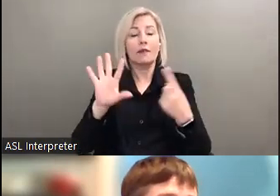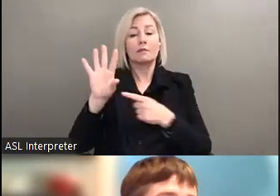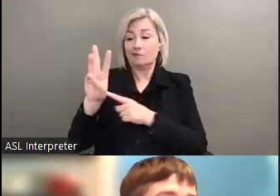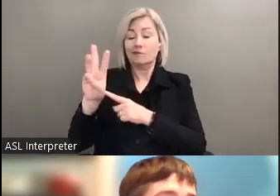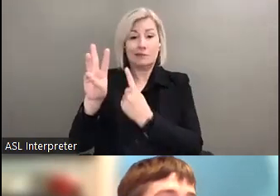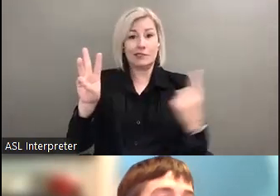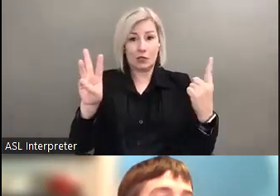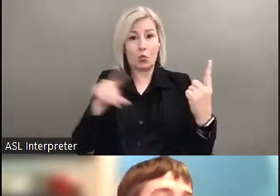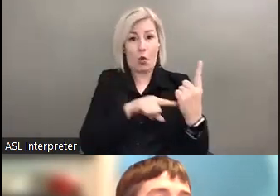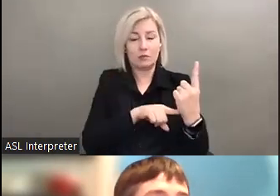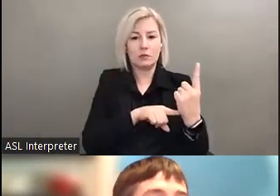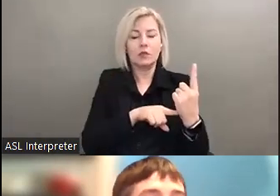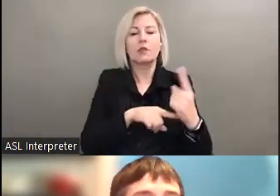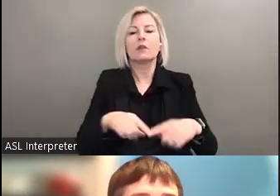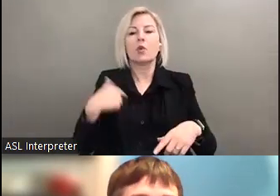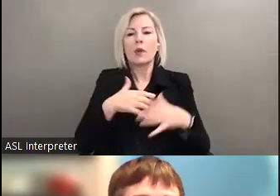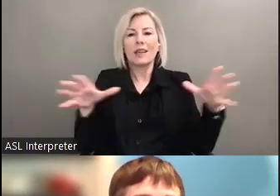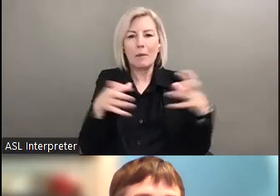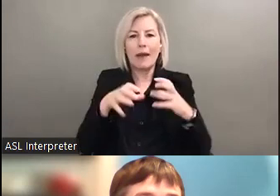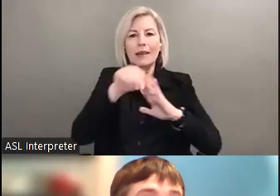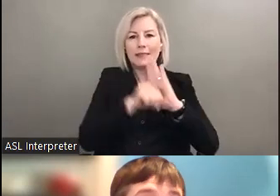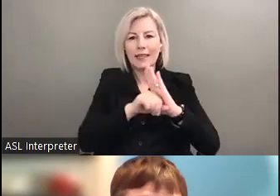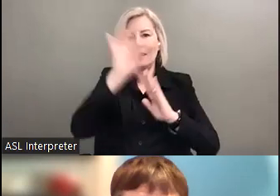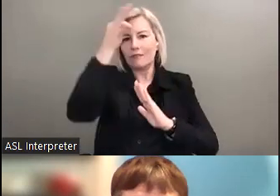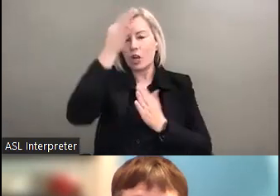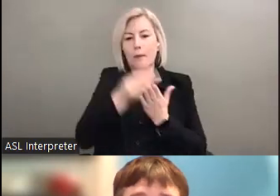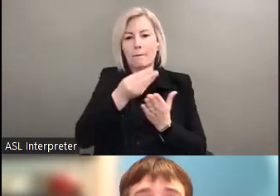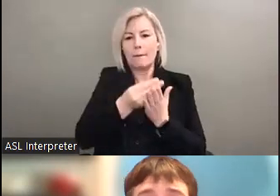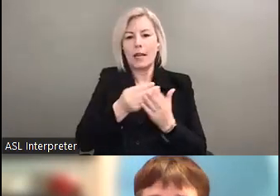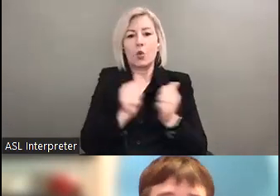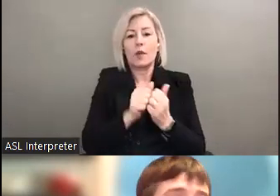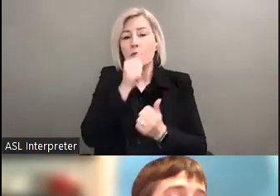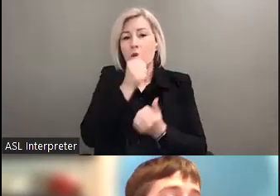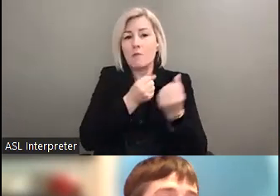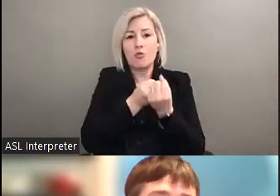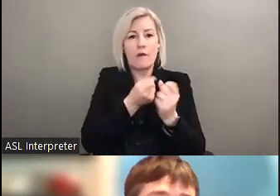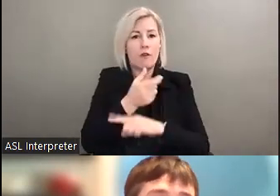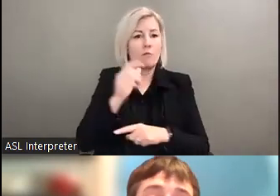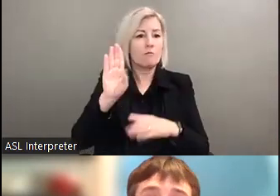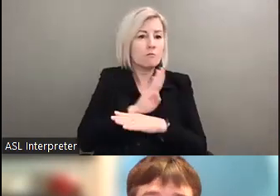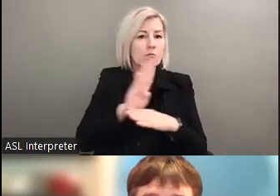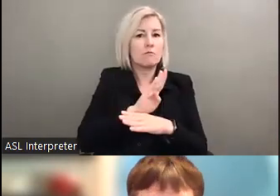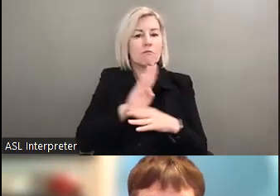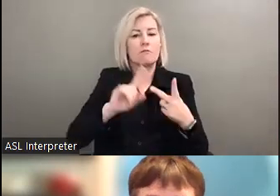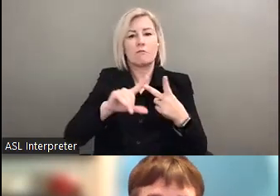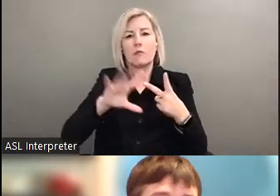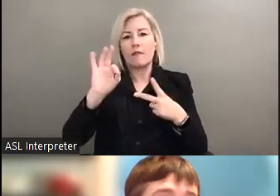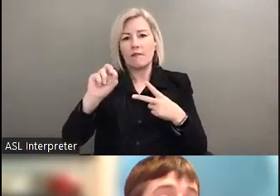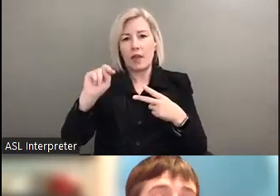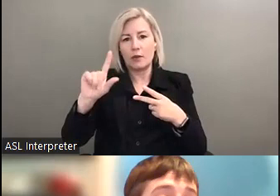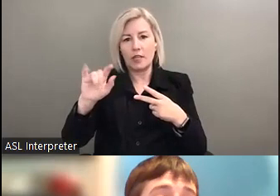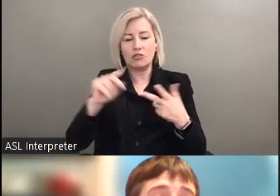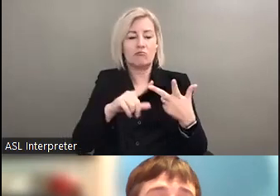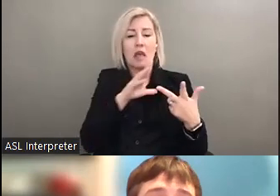organizations. We combine state and federal funding with private support from corporations, foundations, and individuals